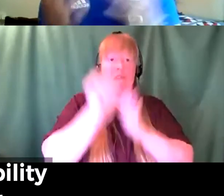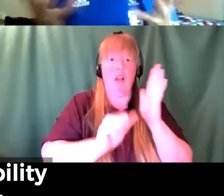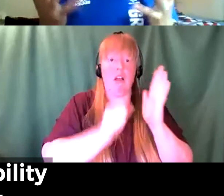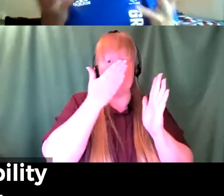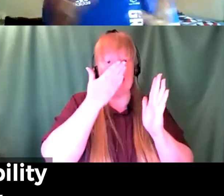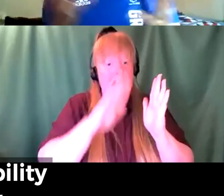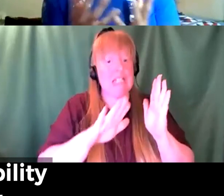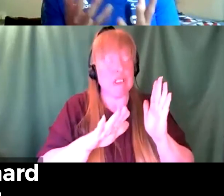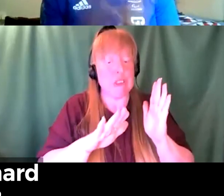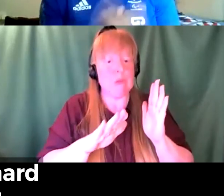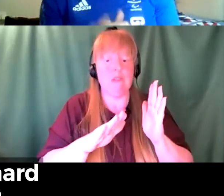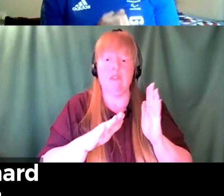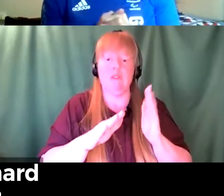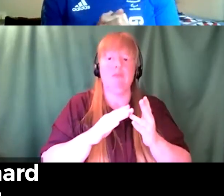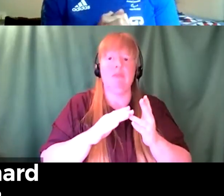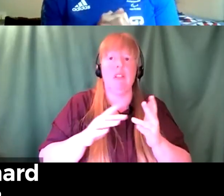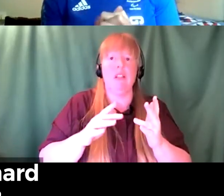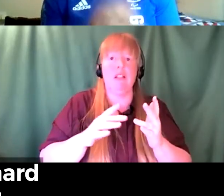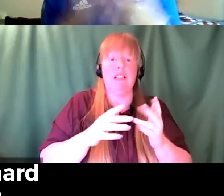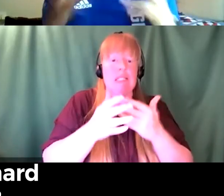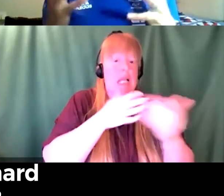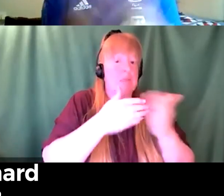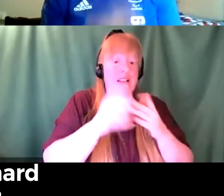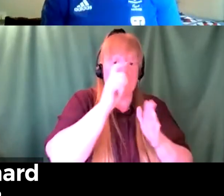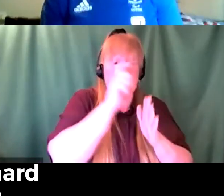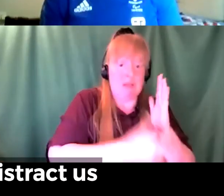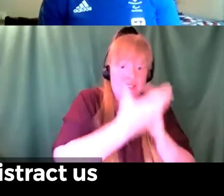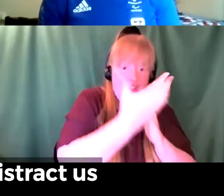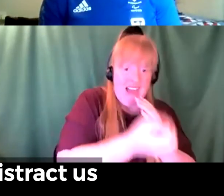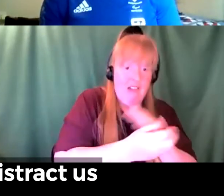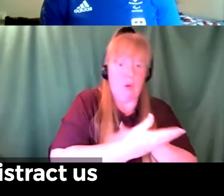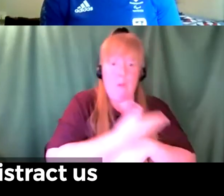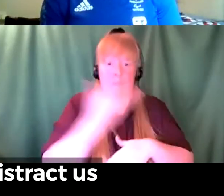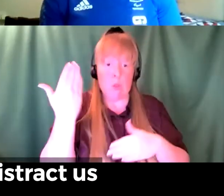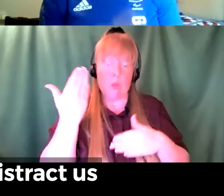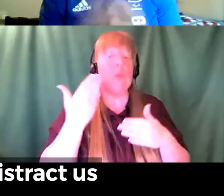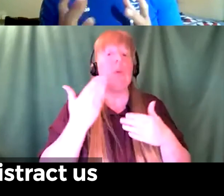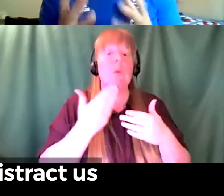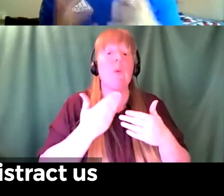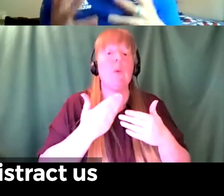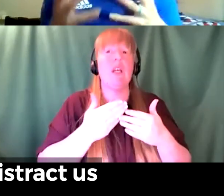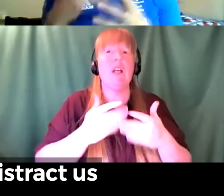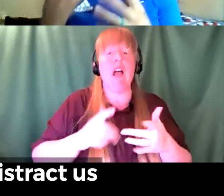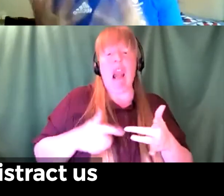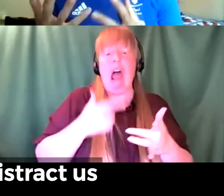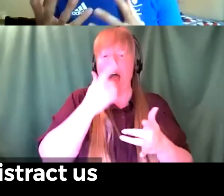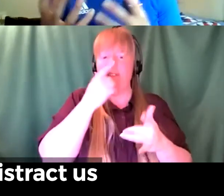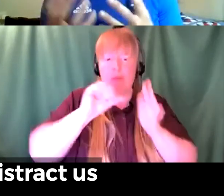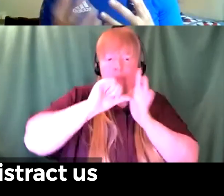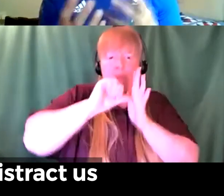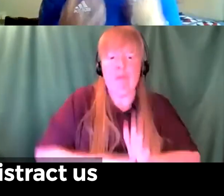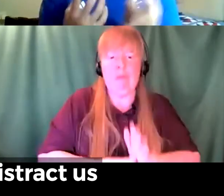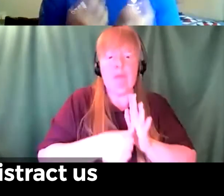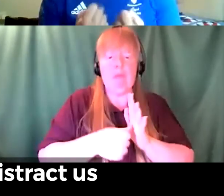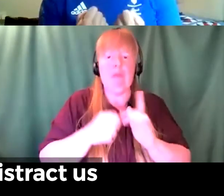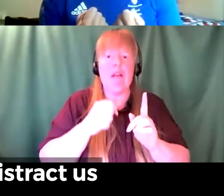you've got a disability or whether you haven't, life just seems a bit hard sometimes, doesn't it? And things can annoy us and distract us